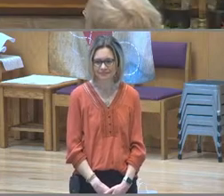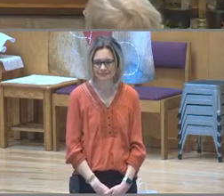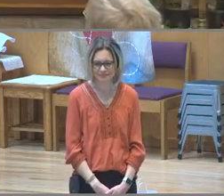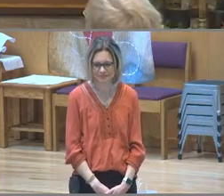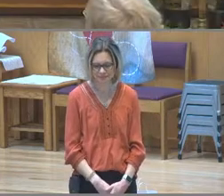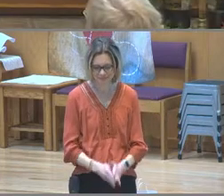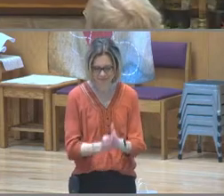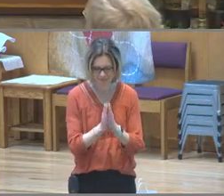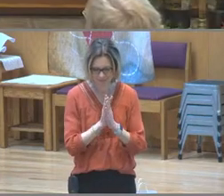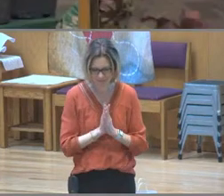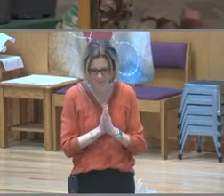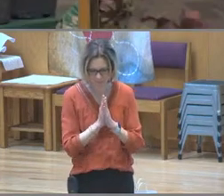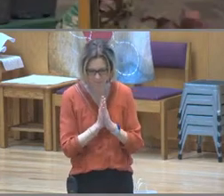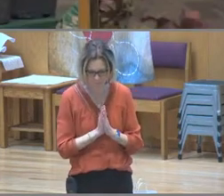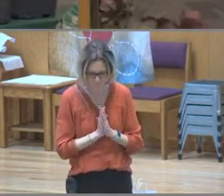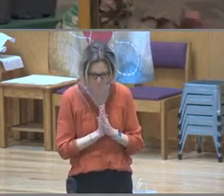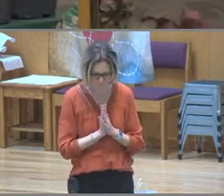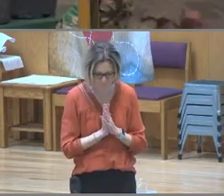Let us pray.